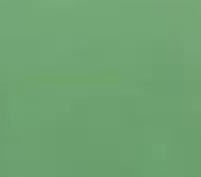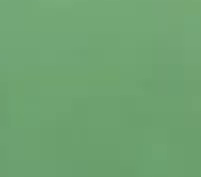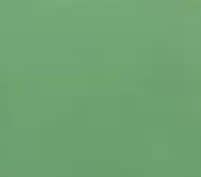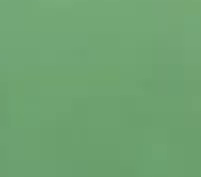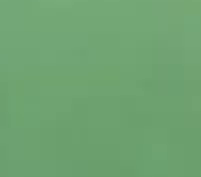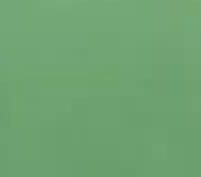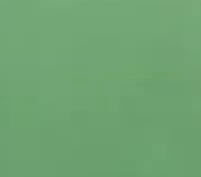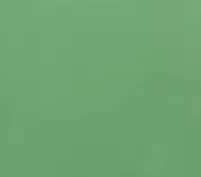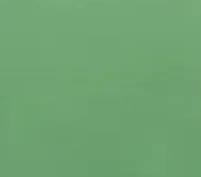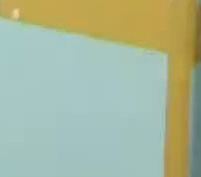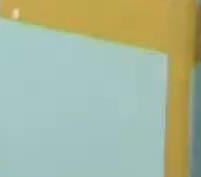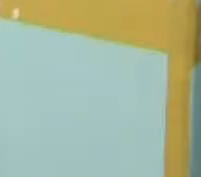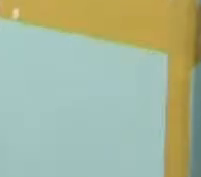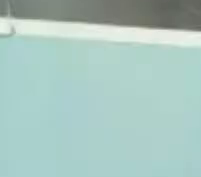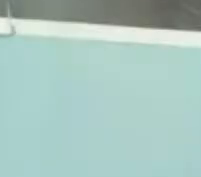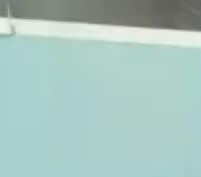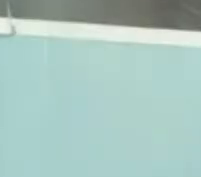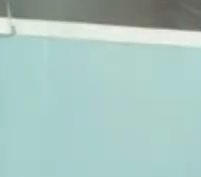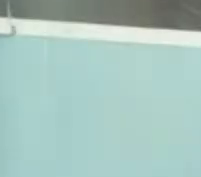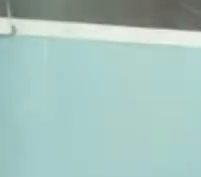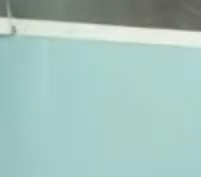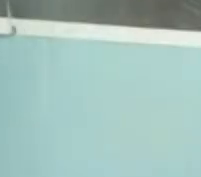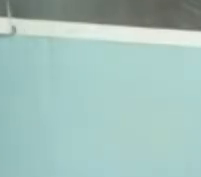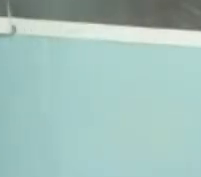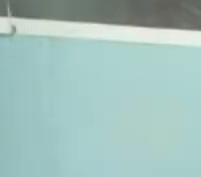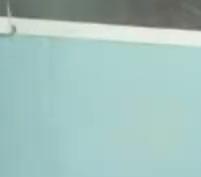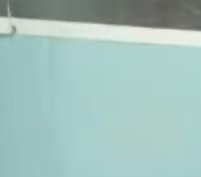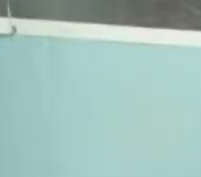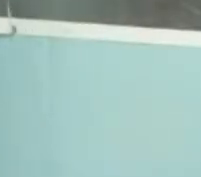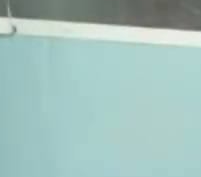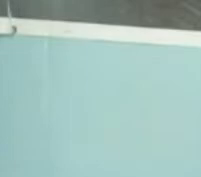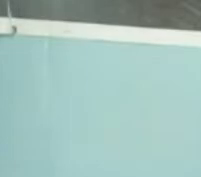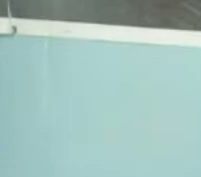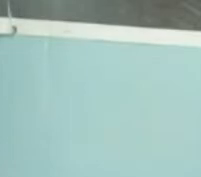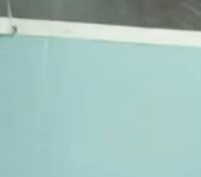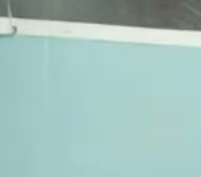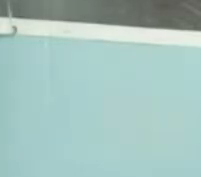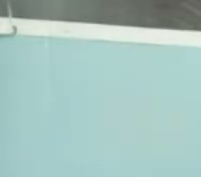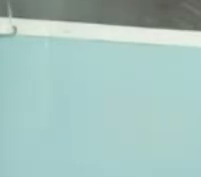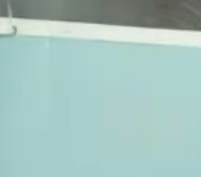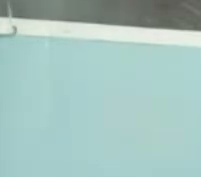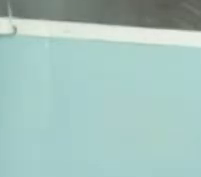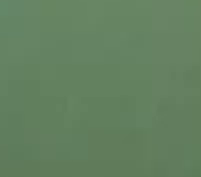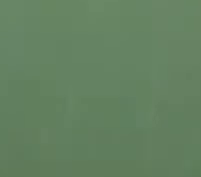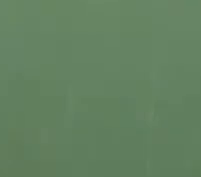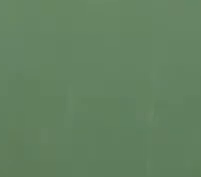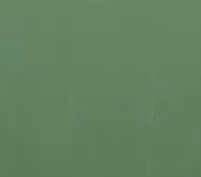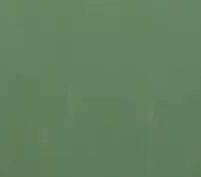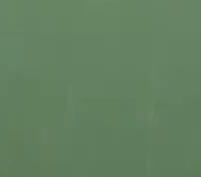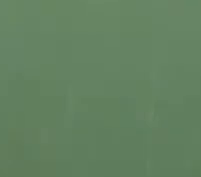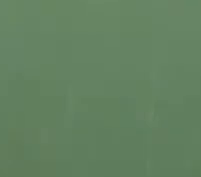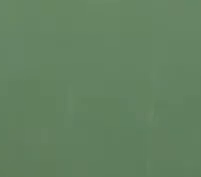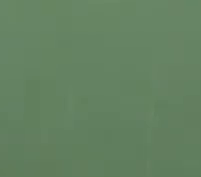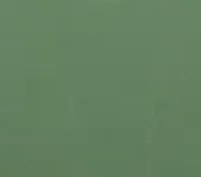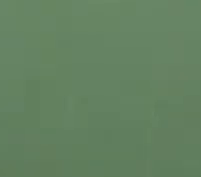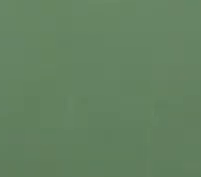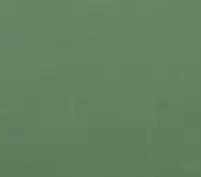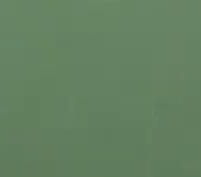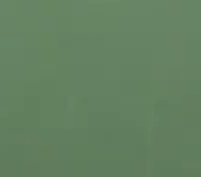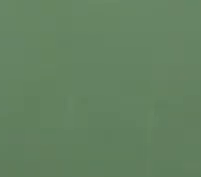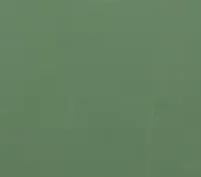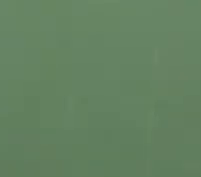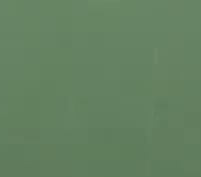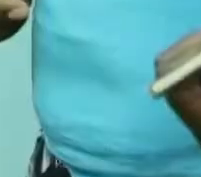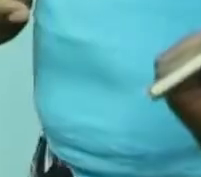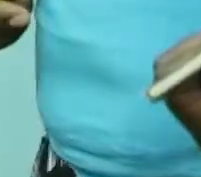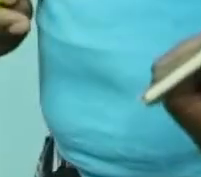Oh, just shut up. Sarah, where have you been? In the sky, of course, sitting on the moon. Or what do you think? Too bad you've got me, so make the